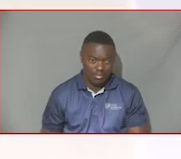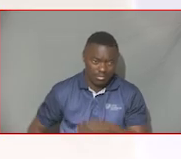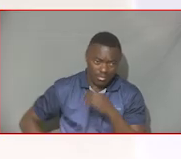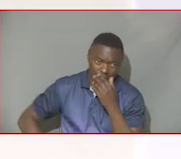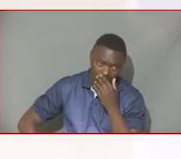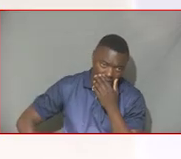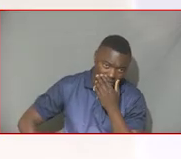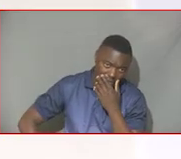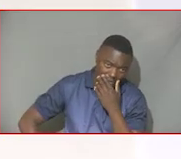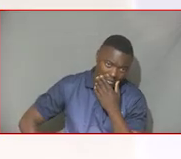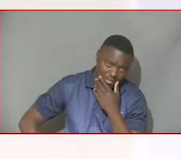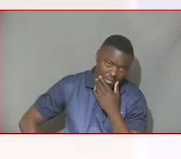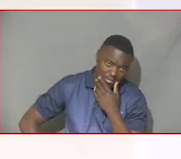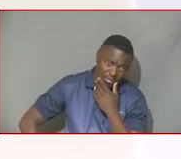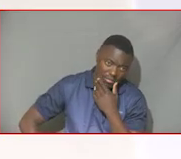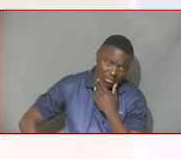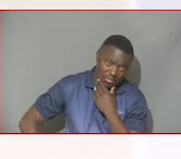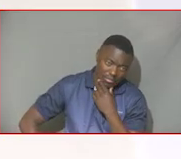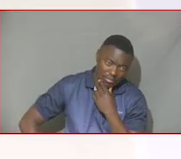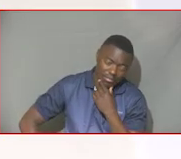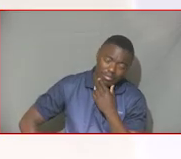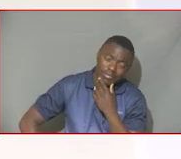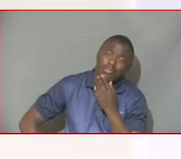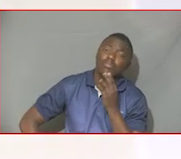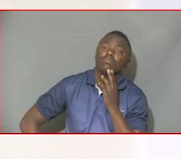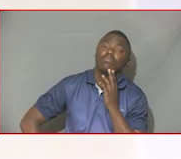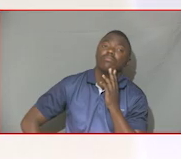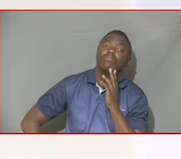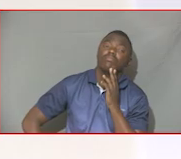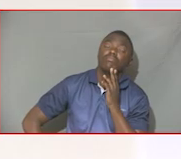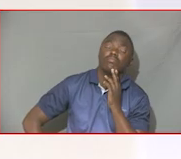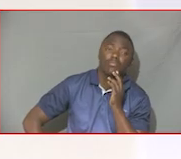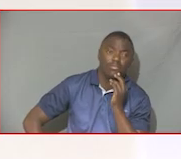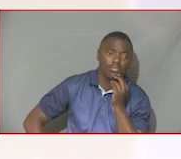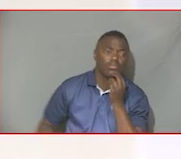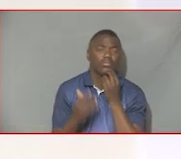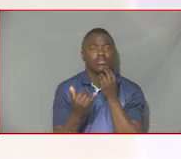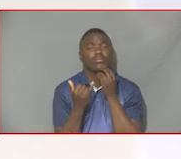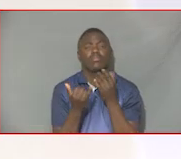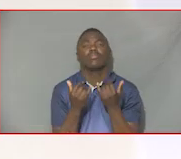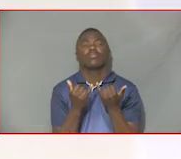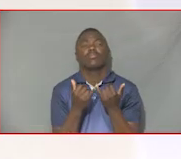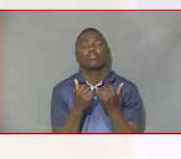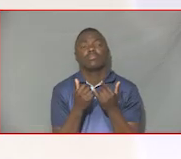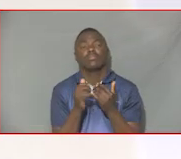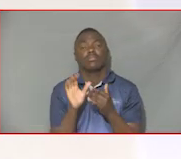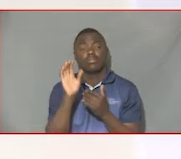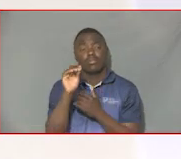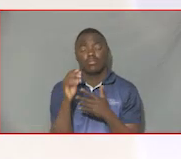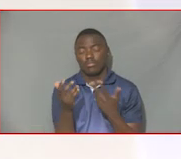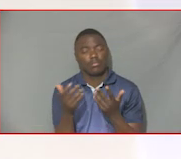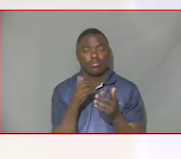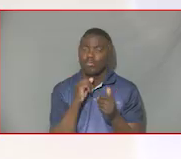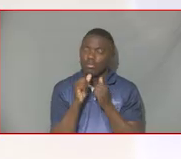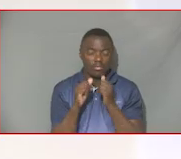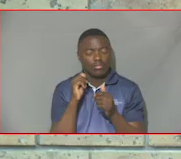Okay. Now people, let's quickly understand this. I'm going to tell you what is asked in every